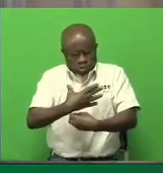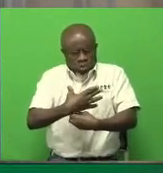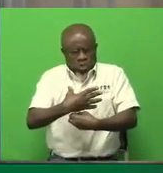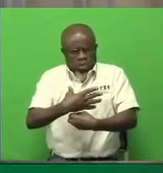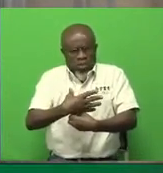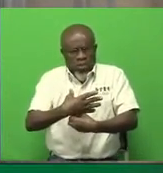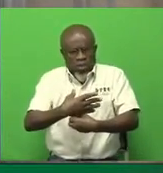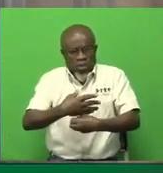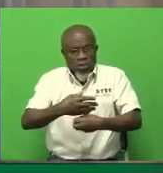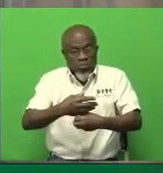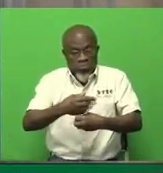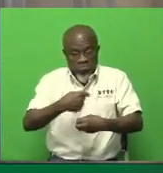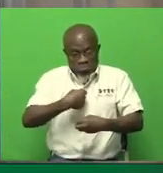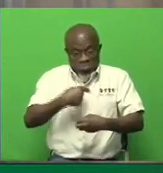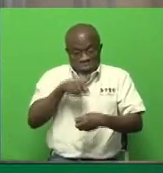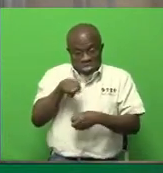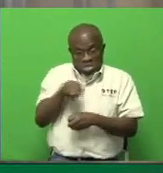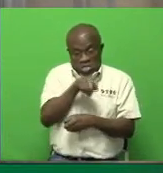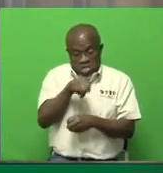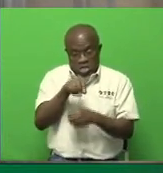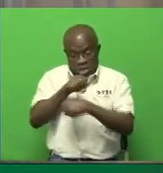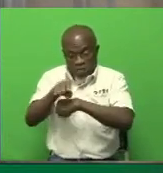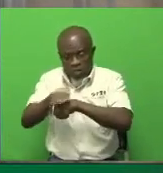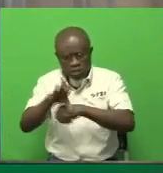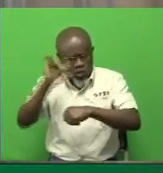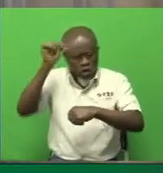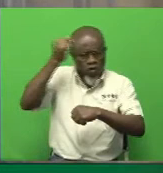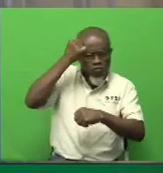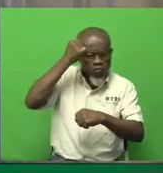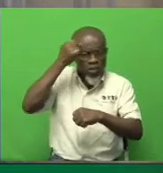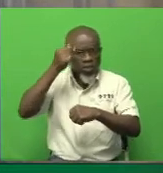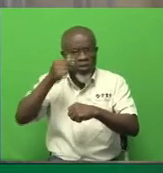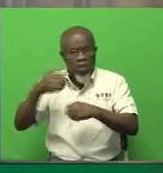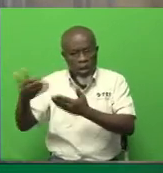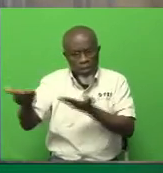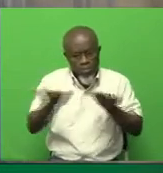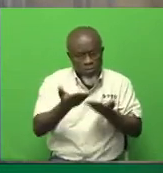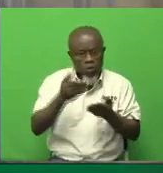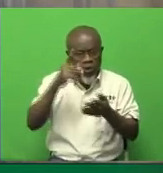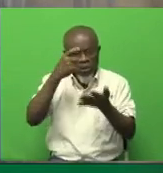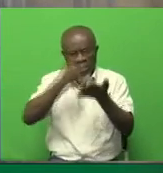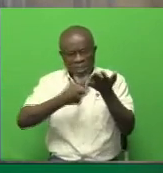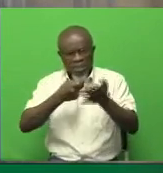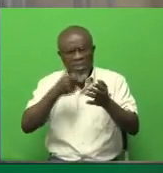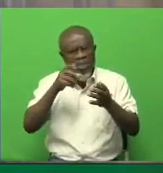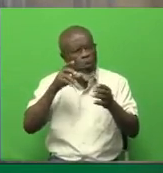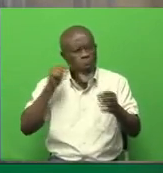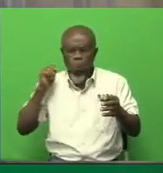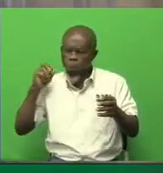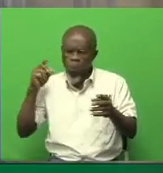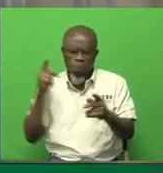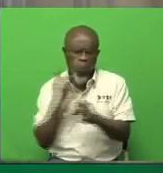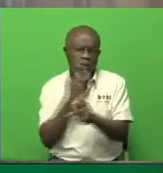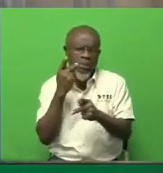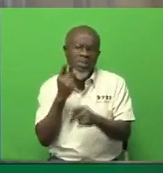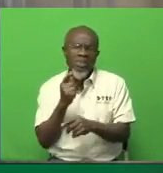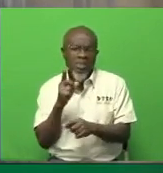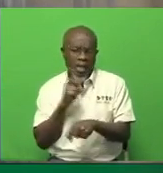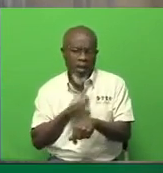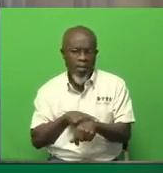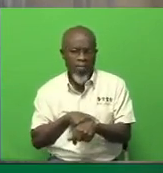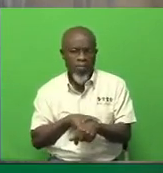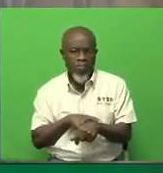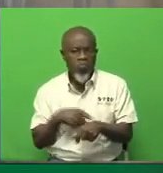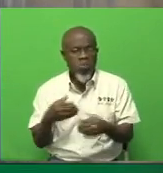member advise the government he said they have brought the tax at the worst possible time Allure into tough Economic